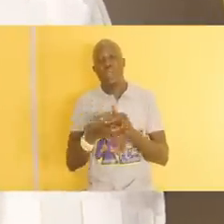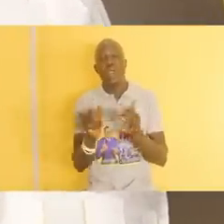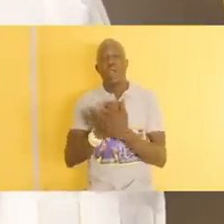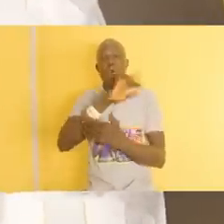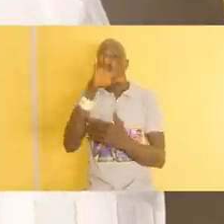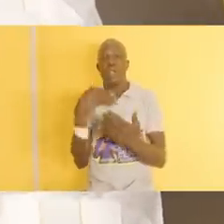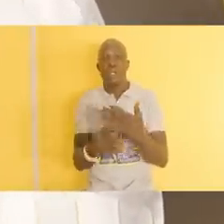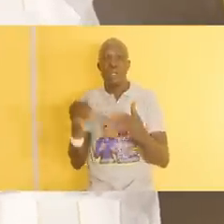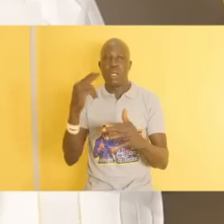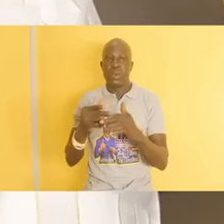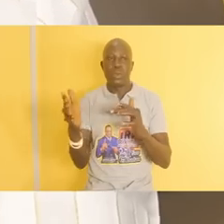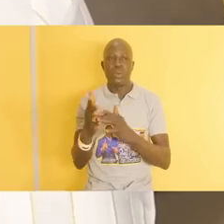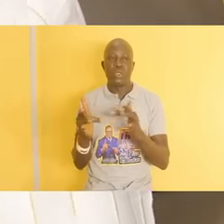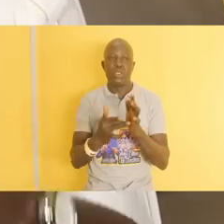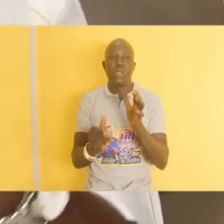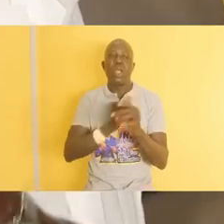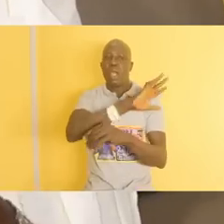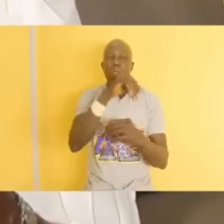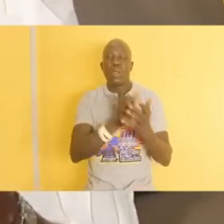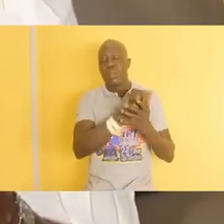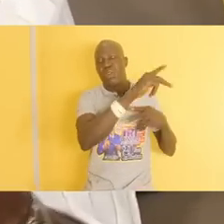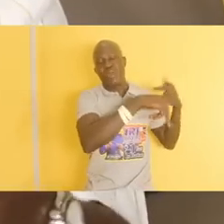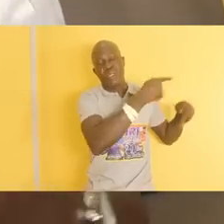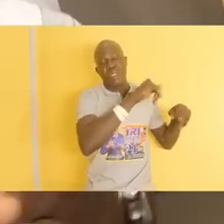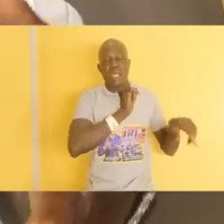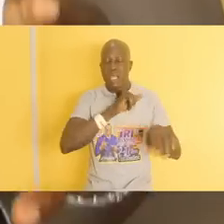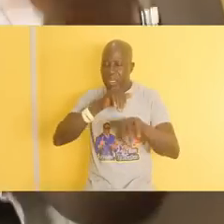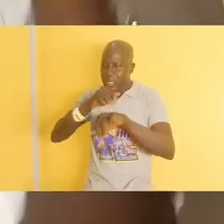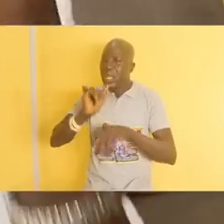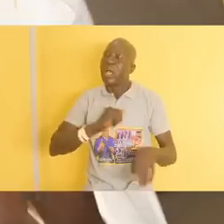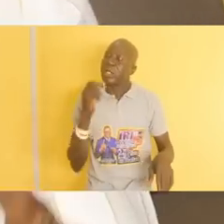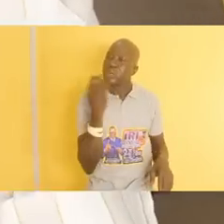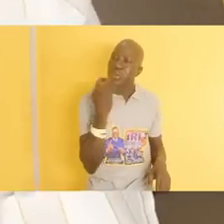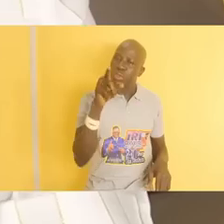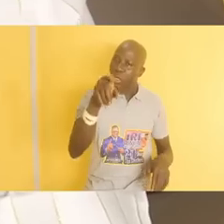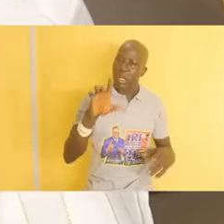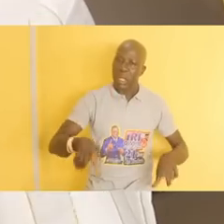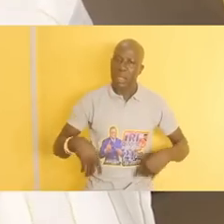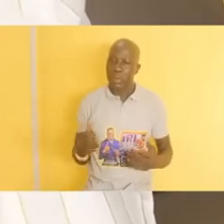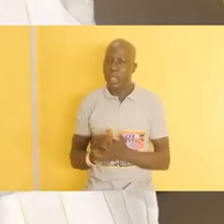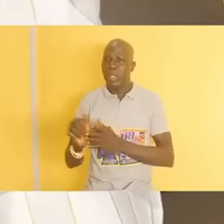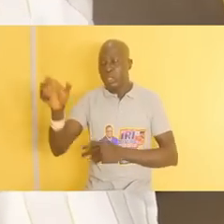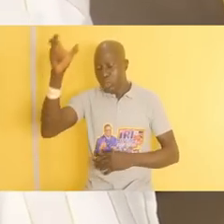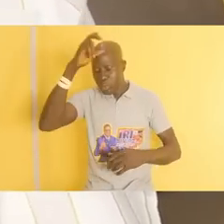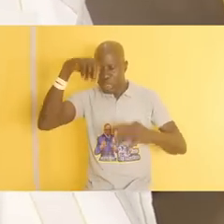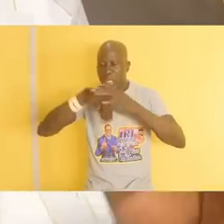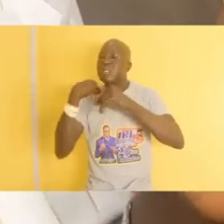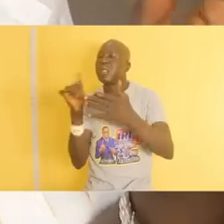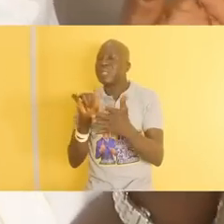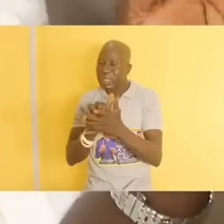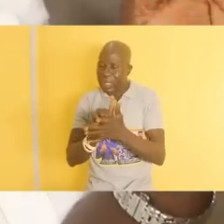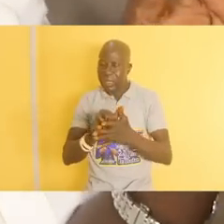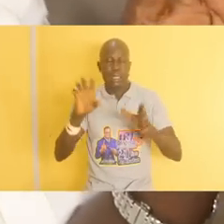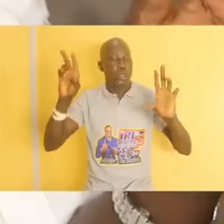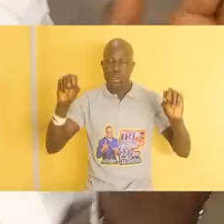In the name of Jesus. In the name of Jesus. That prophet said, I prophesy to your life. The guy that